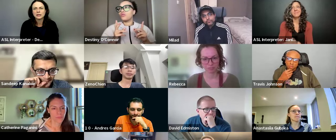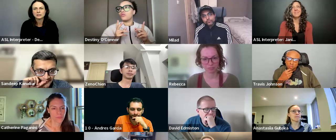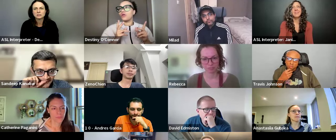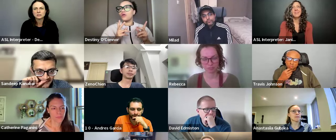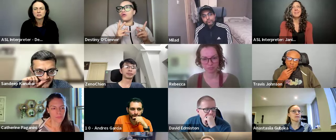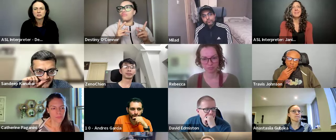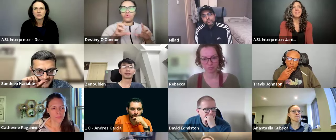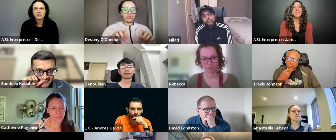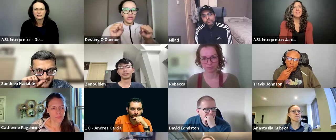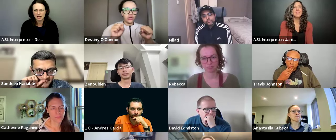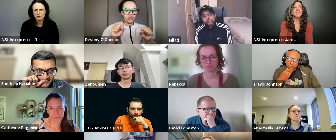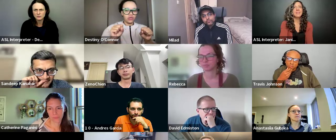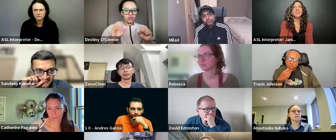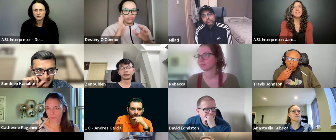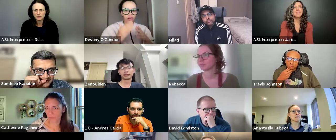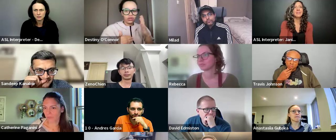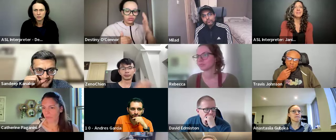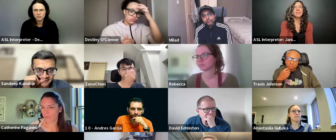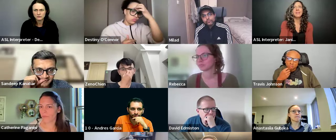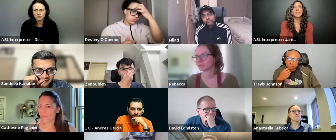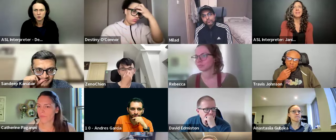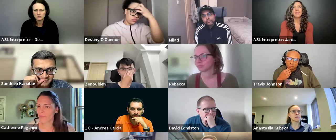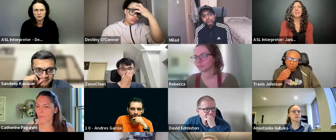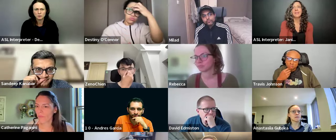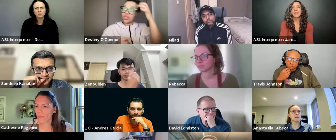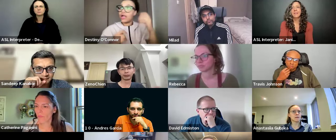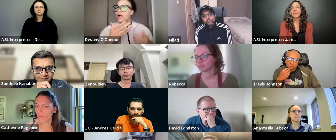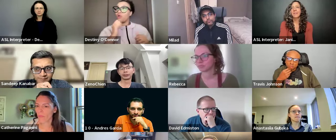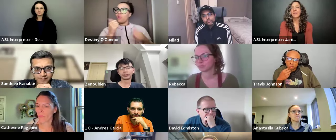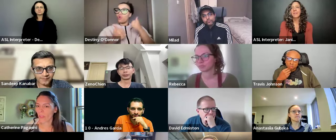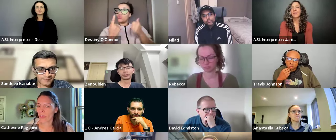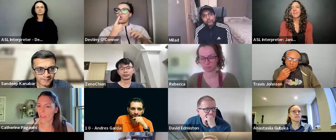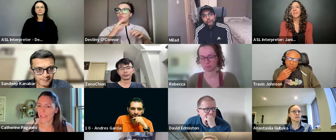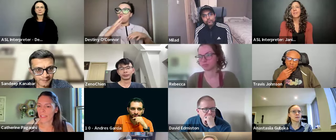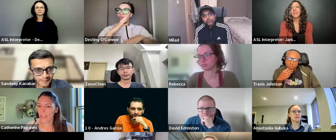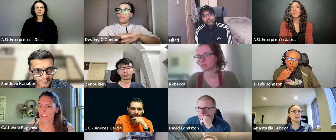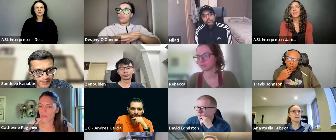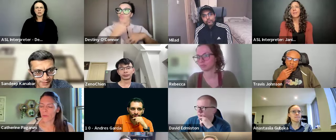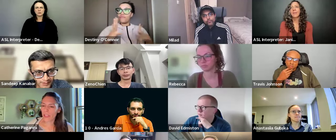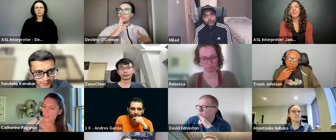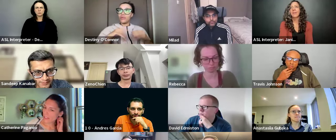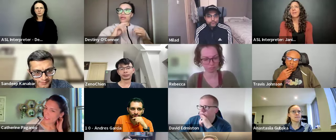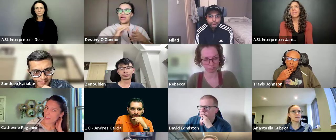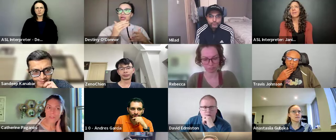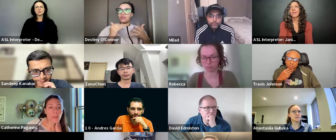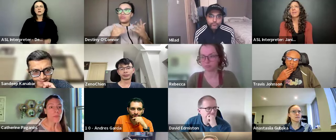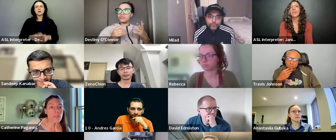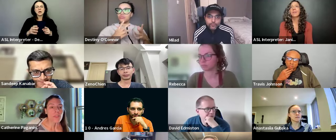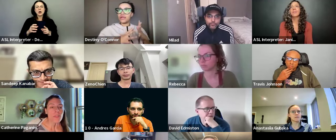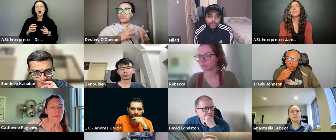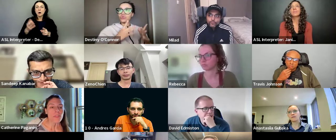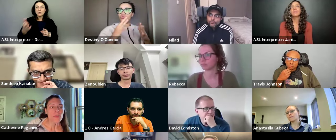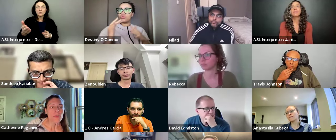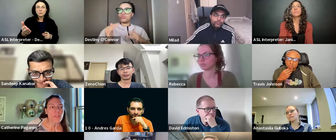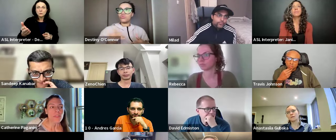Okay, next, I think it's Catherine. You want to take the floor, your part? Yeah, so the And other thing is,